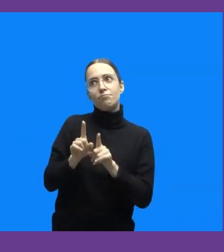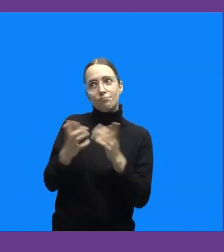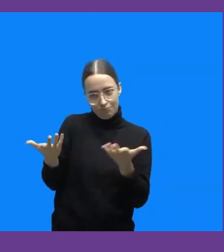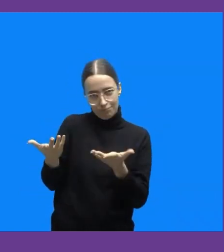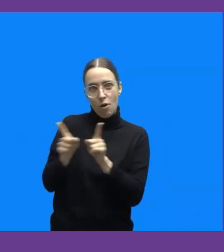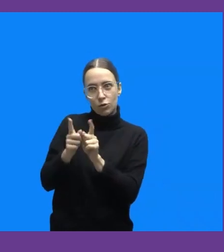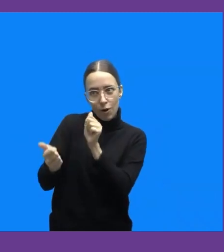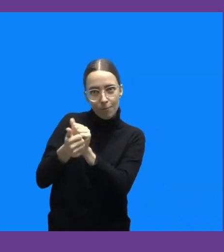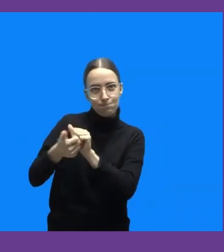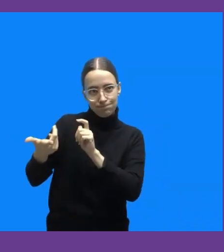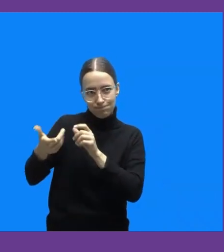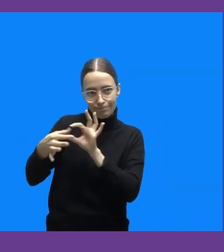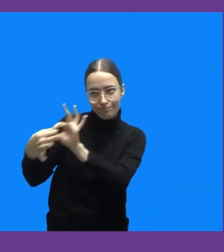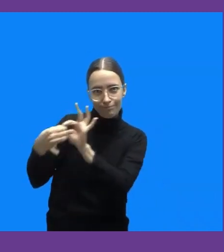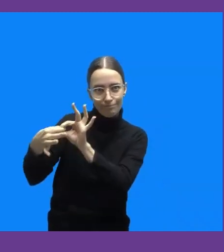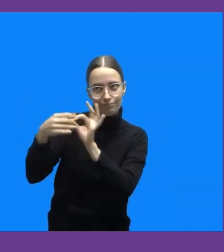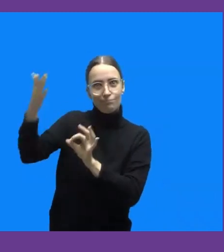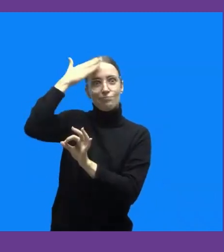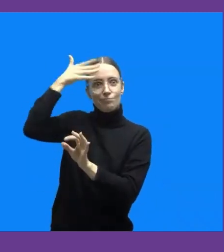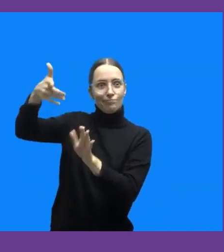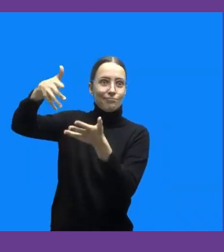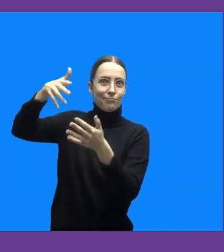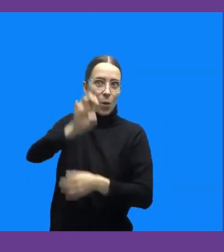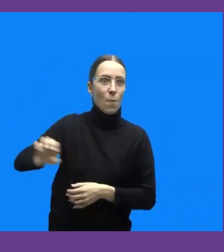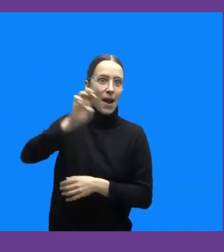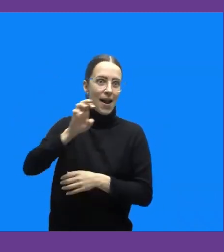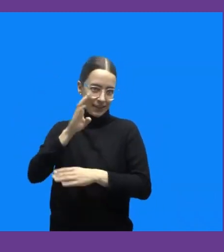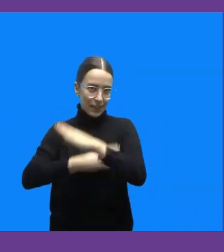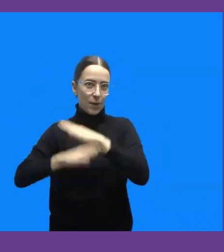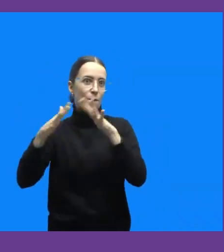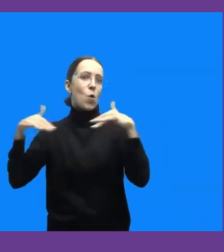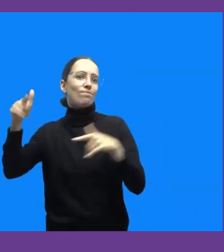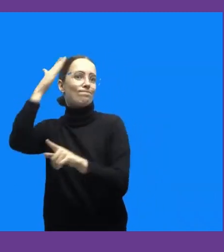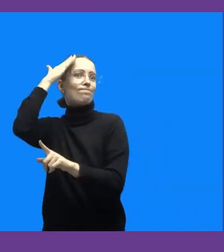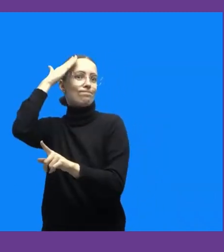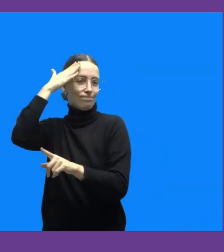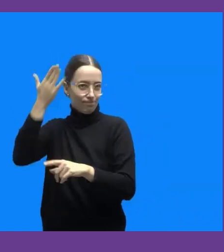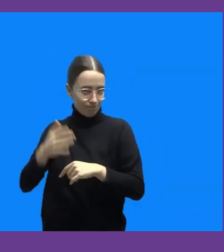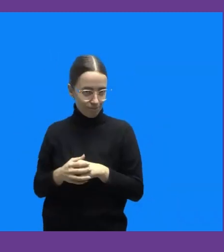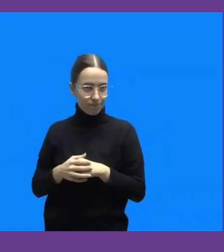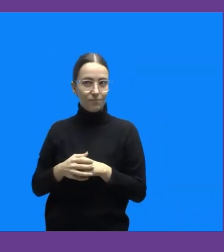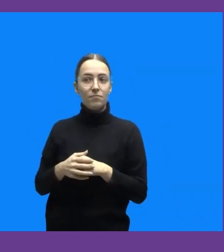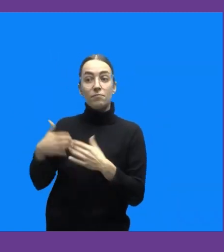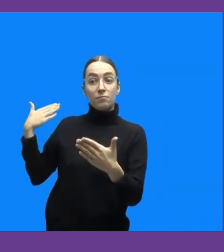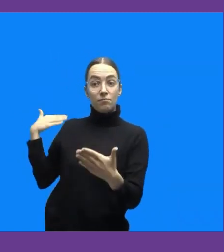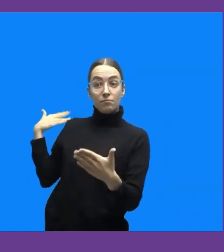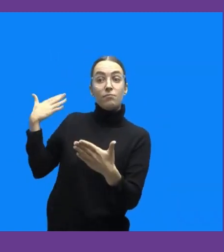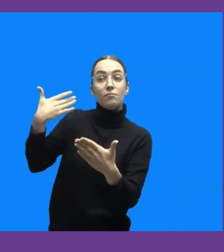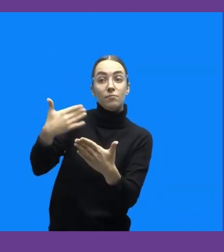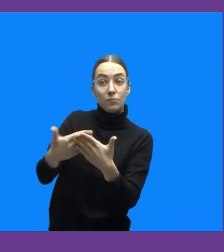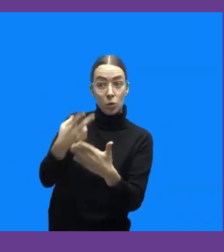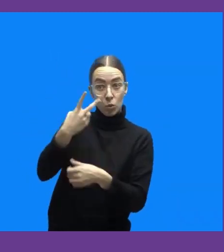it's really difficult to be brief. You can imagine how many things we have to tell, but I will try to be brief. So first of all,